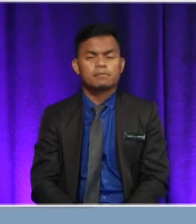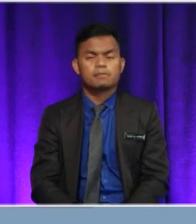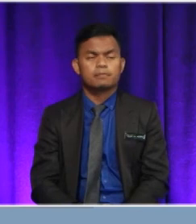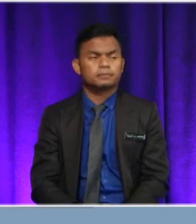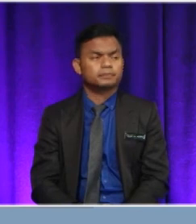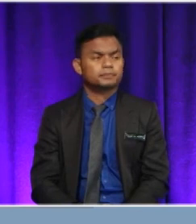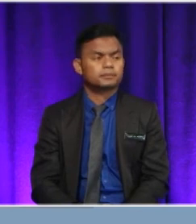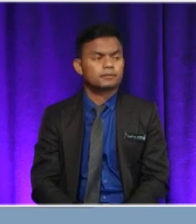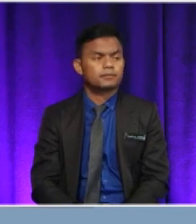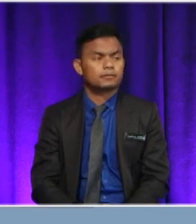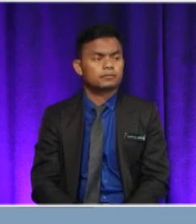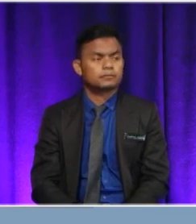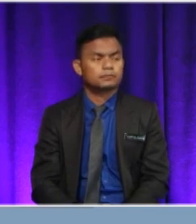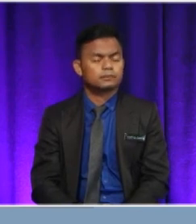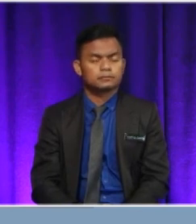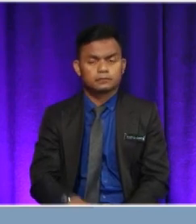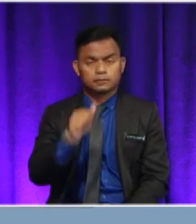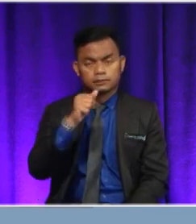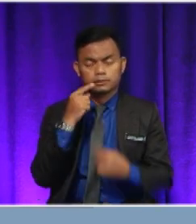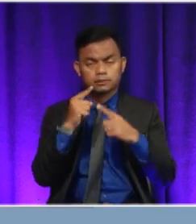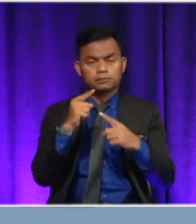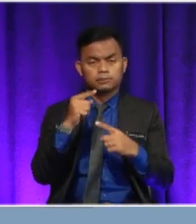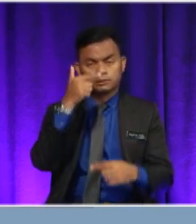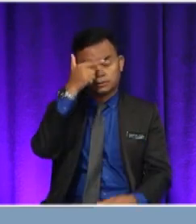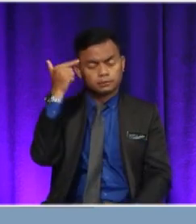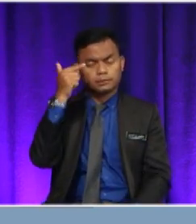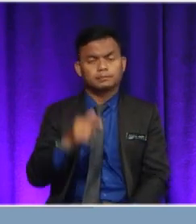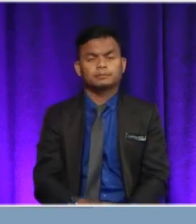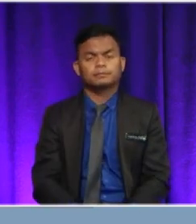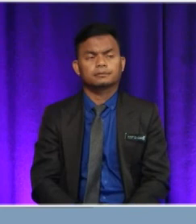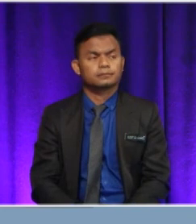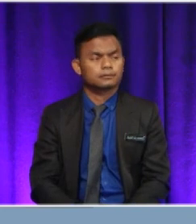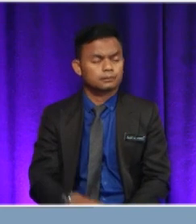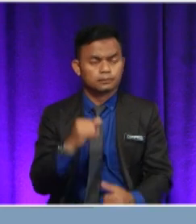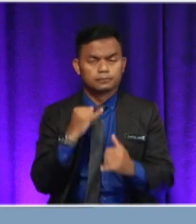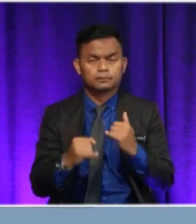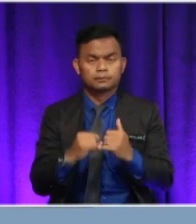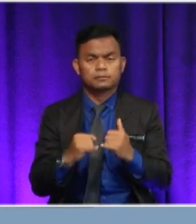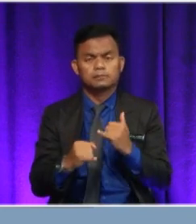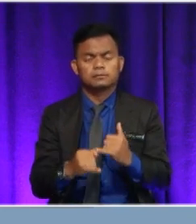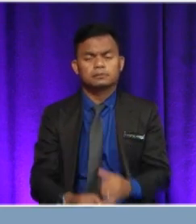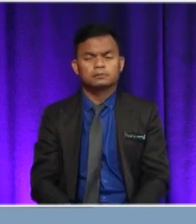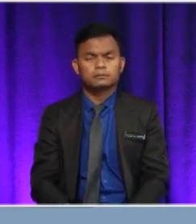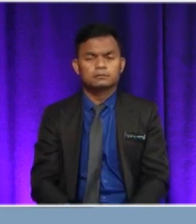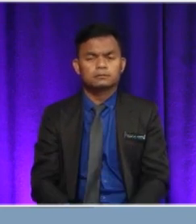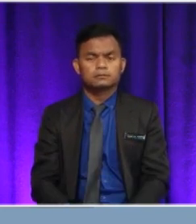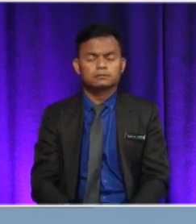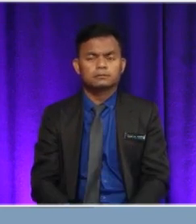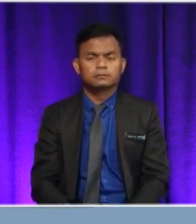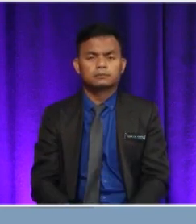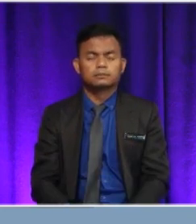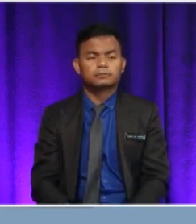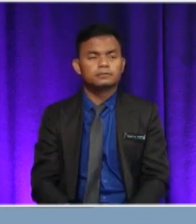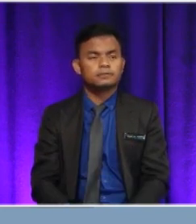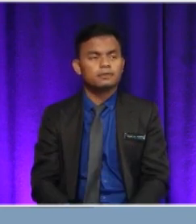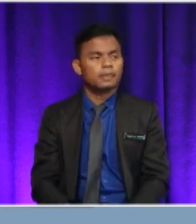The A is the answer because in the fourth paragraph, the last sentence, we see that they avoided an attack by agreeing to